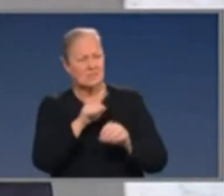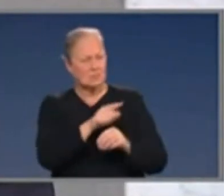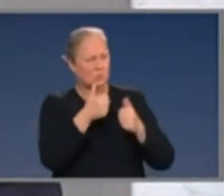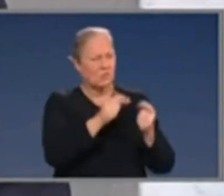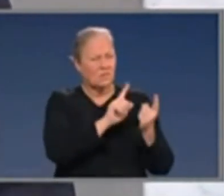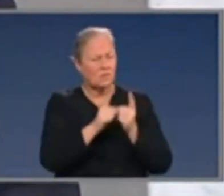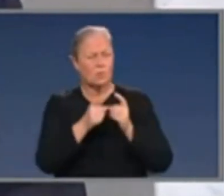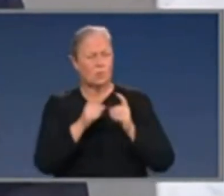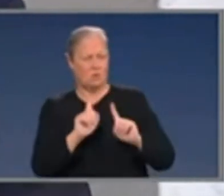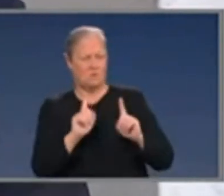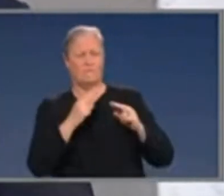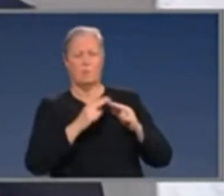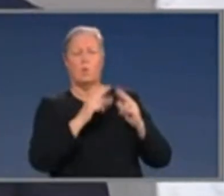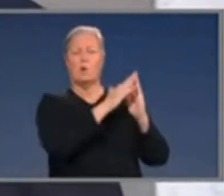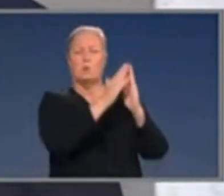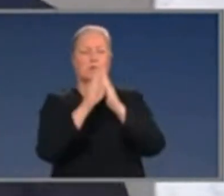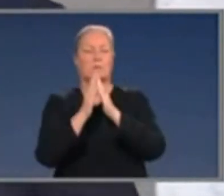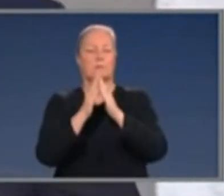thing or a bad thing for households?